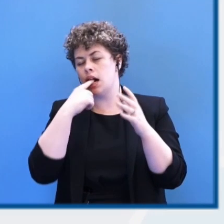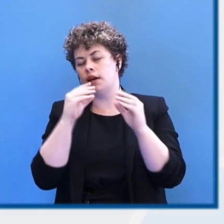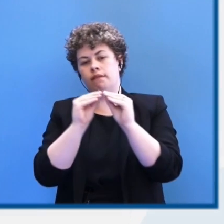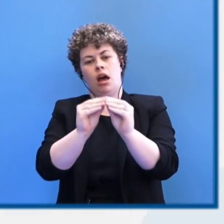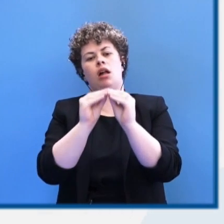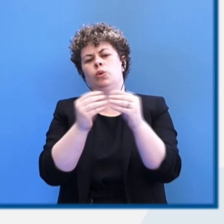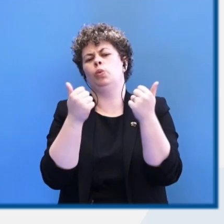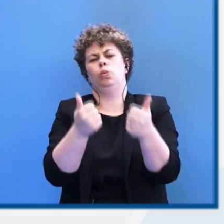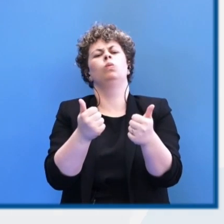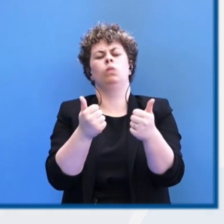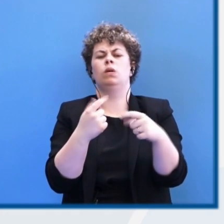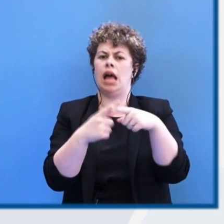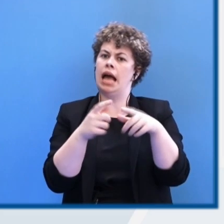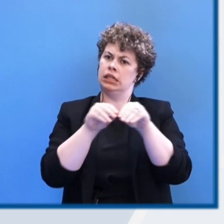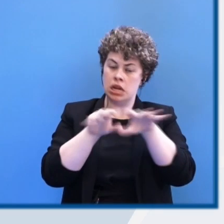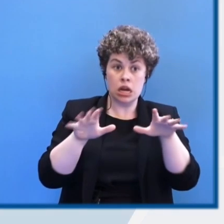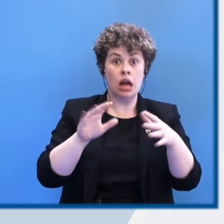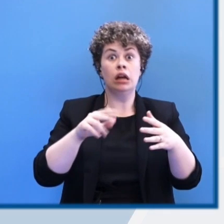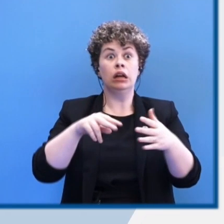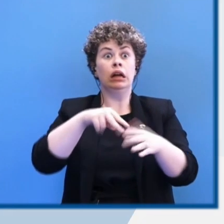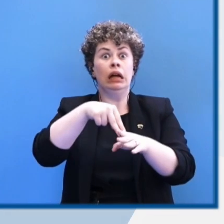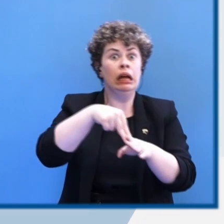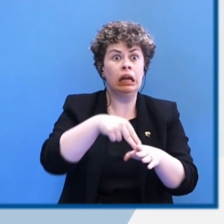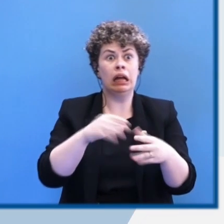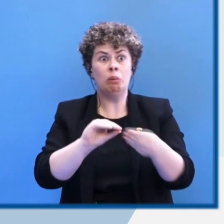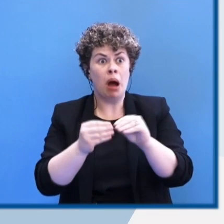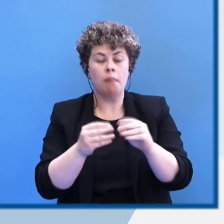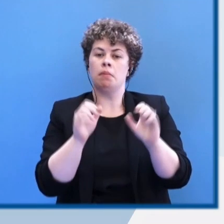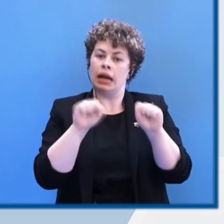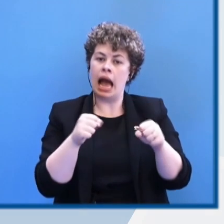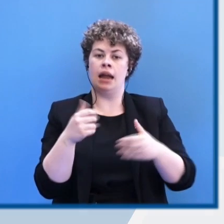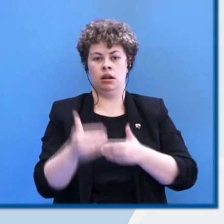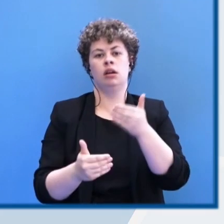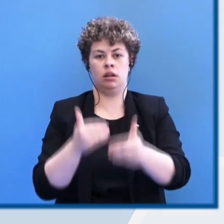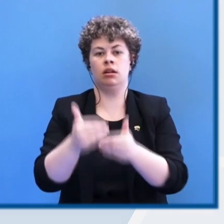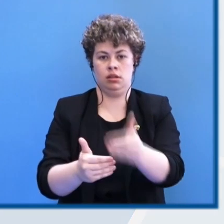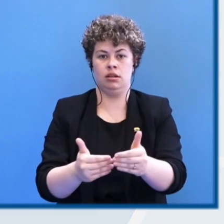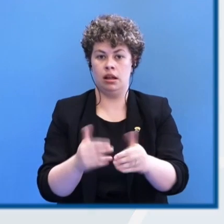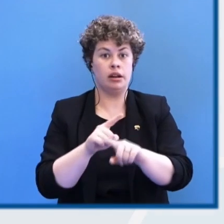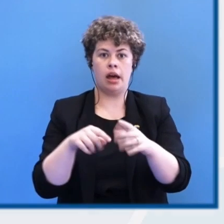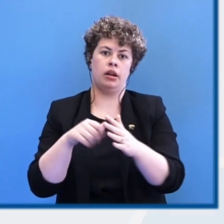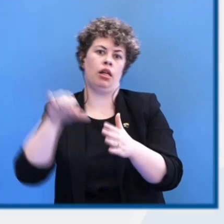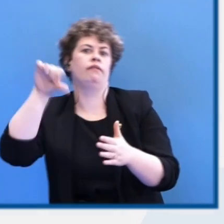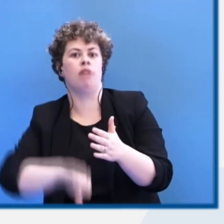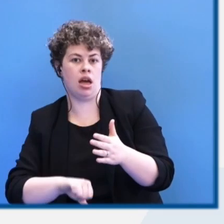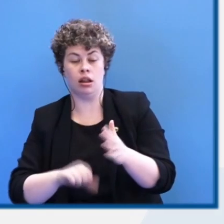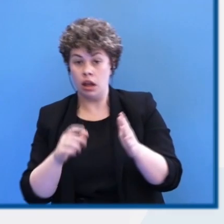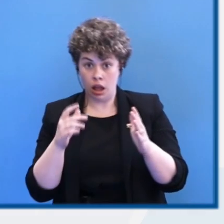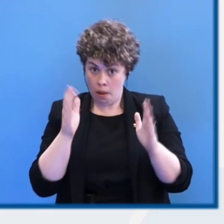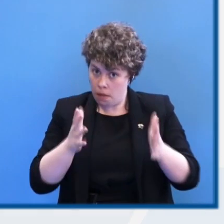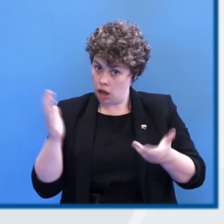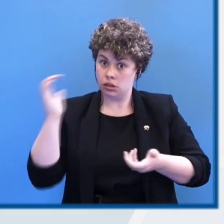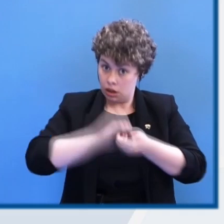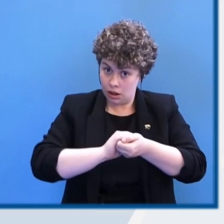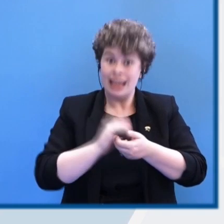finally successful in managing risks. Breaking the silos is a condition for success. Thank you for your